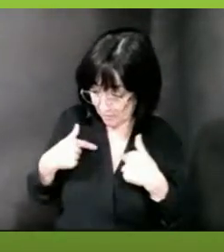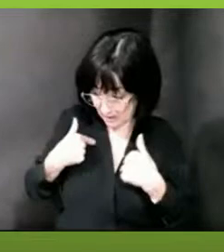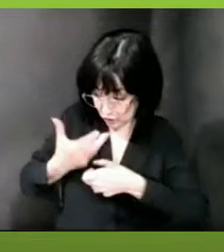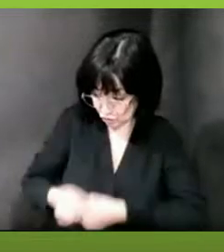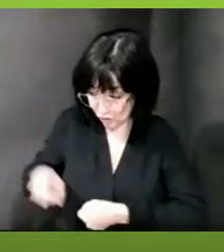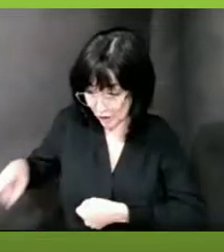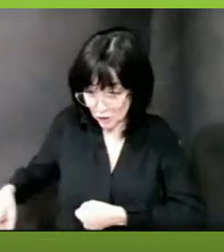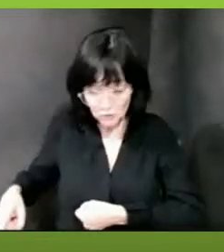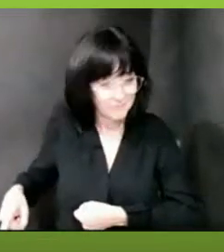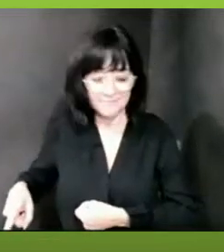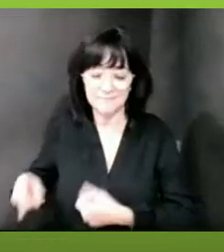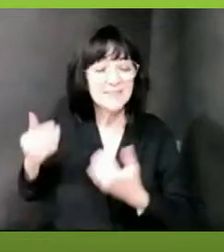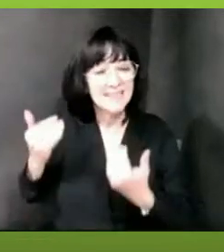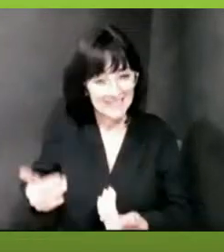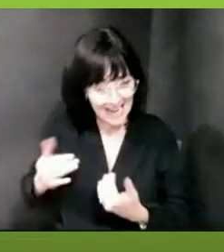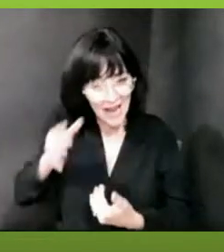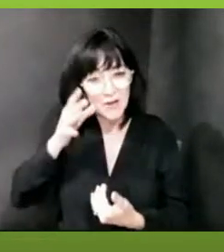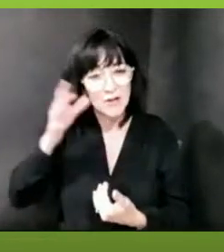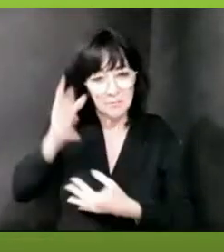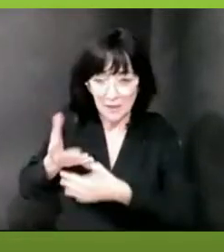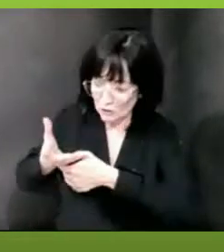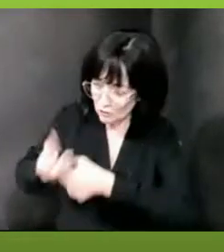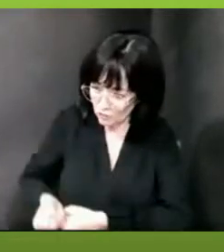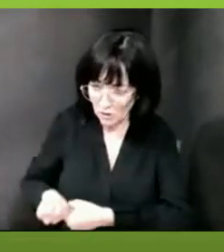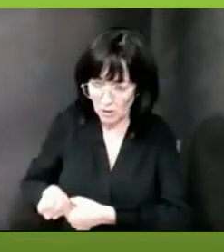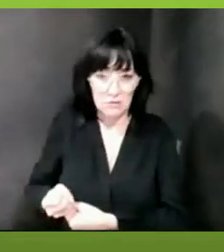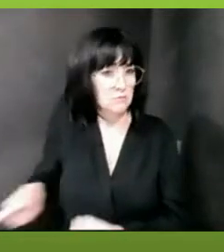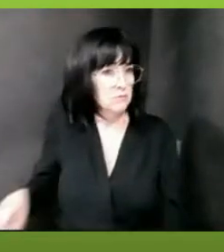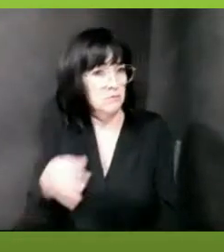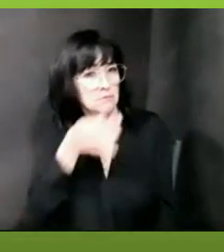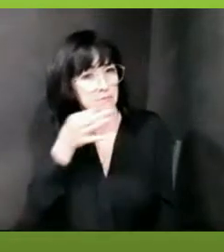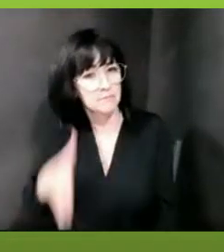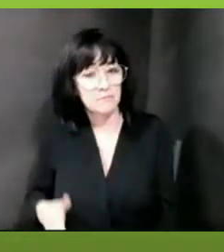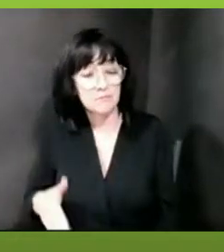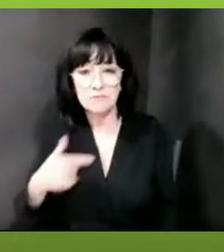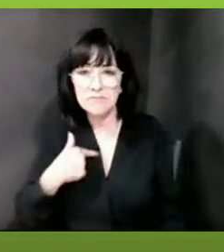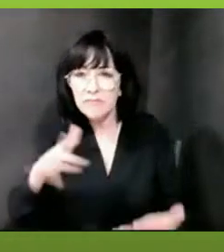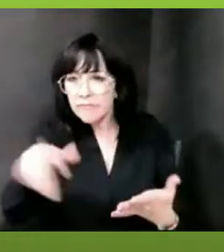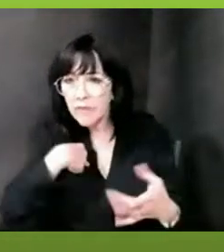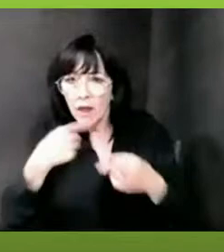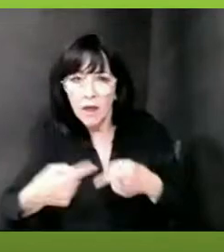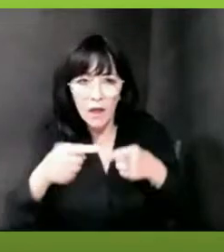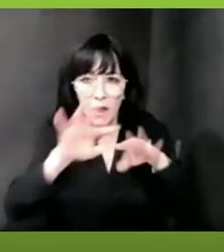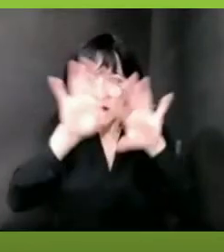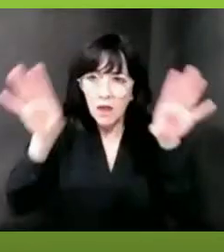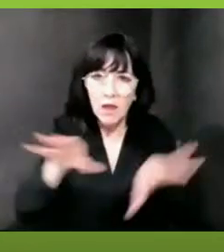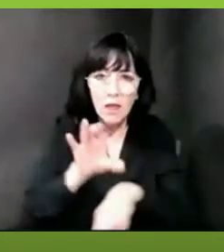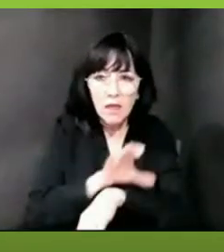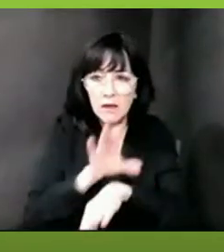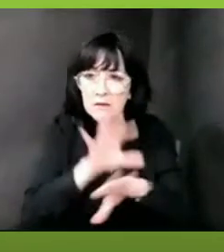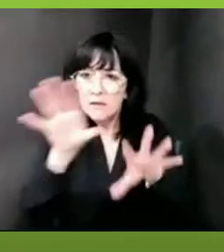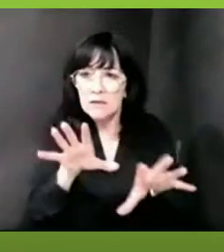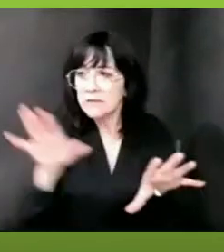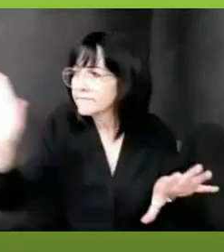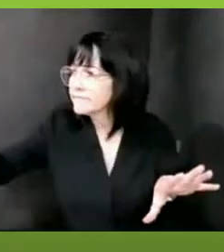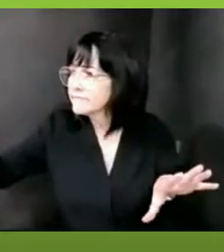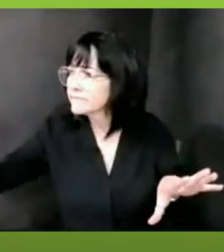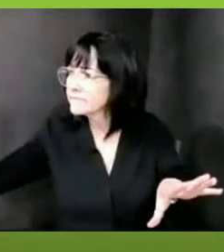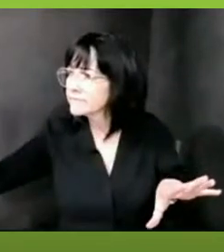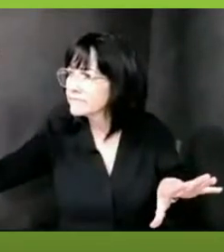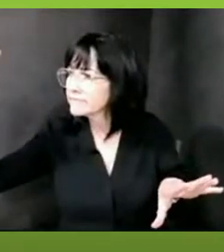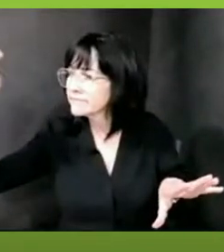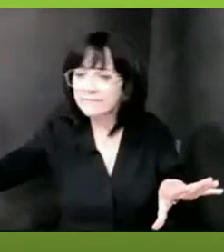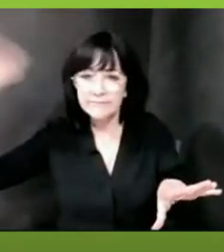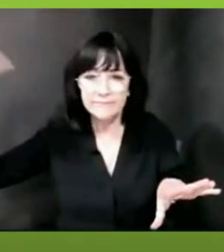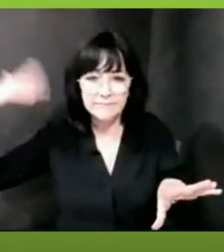build. Now the parents and the caregivers are like, hey, Johnny, can you come hook up my Zoom for me? And so they're working together.